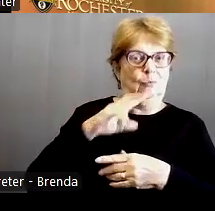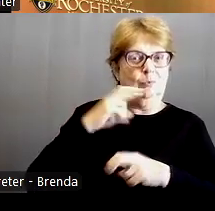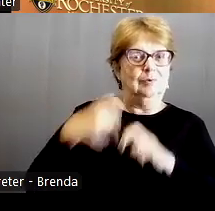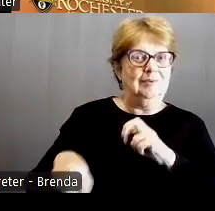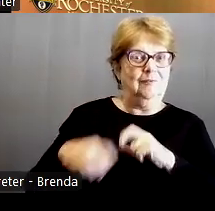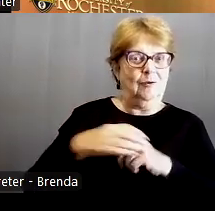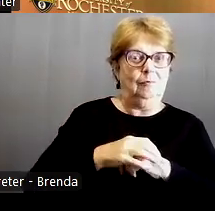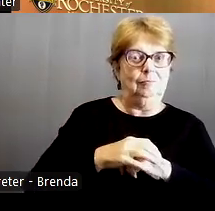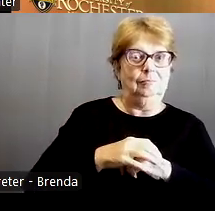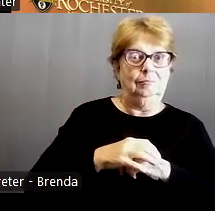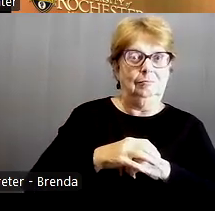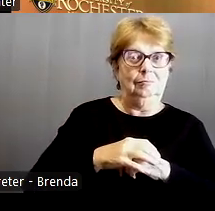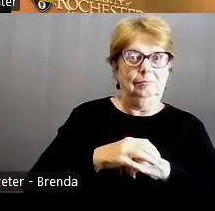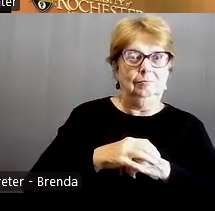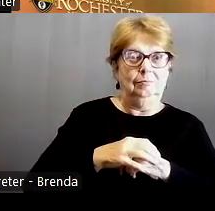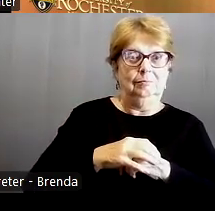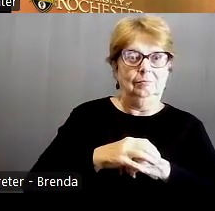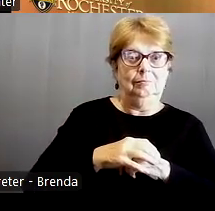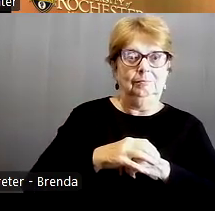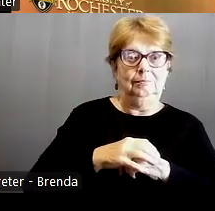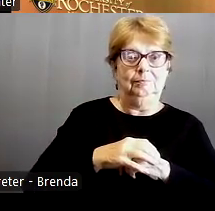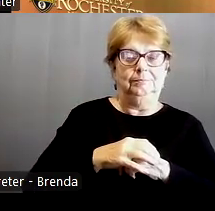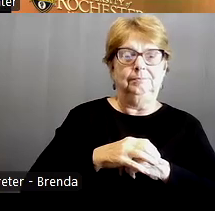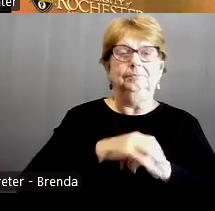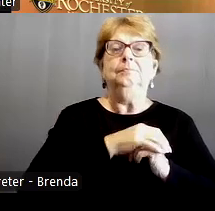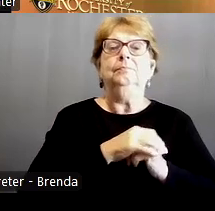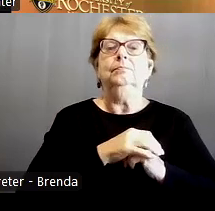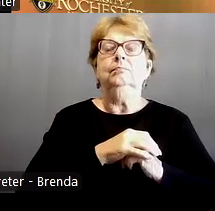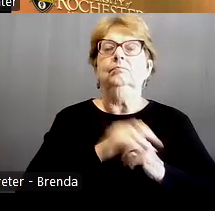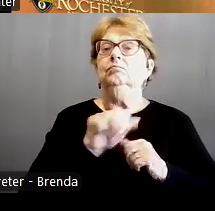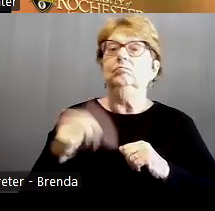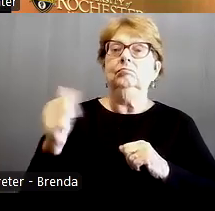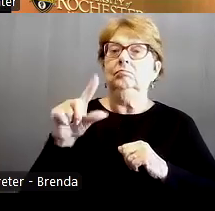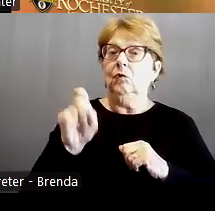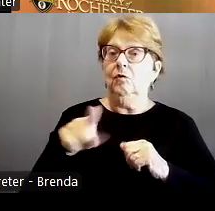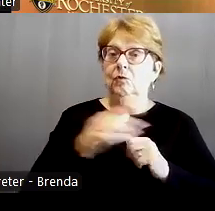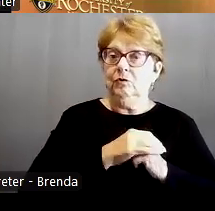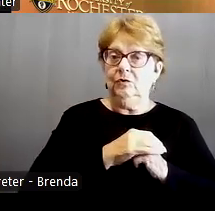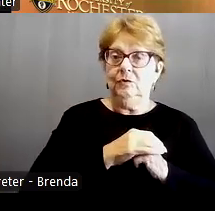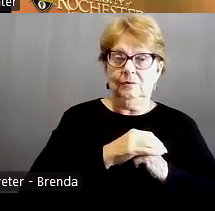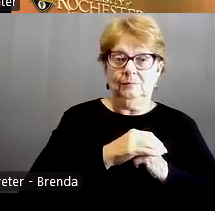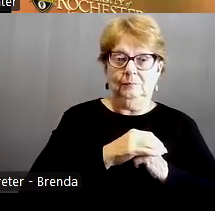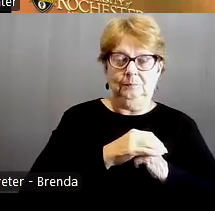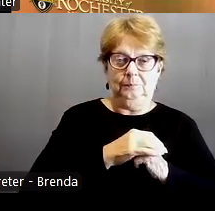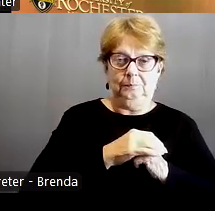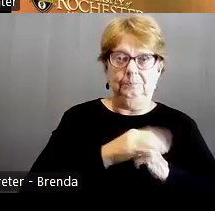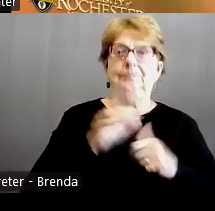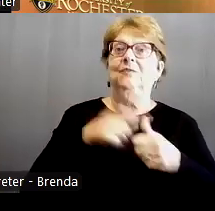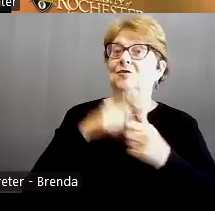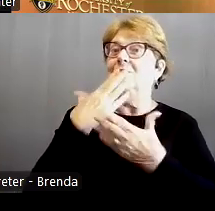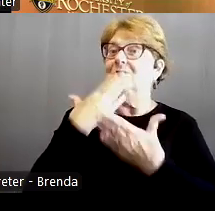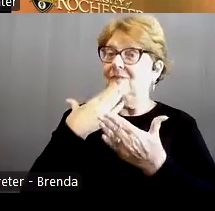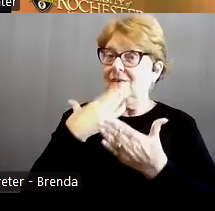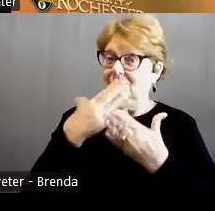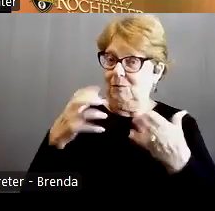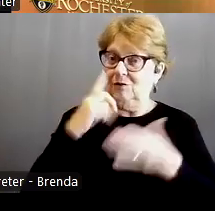said, and that's a different point. Never mind. Other questions? Yeah. First of all, thank you very much for this.